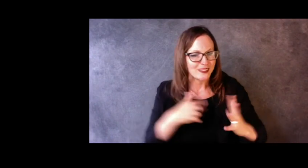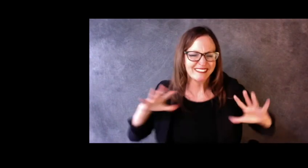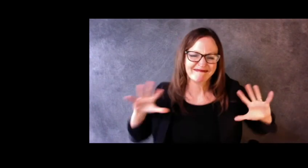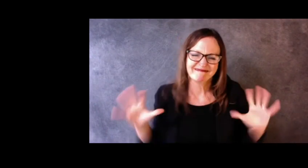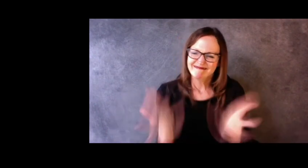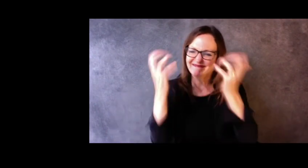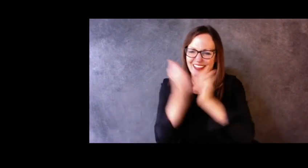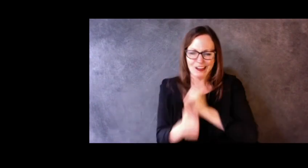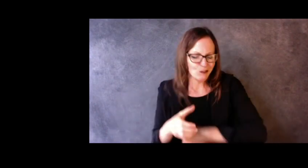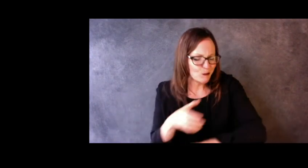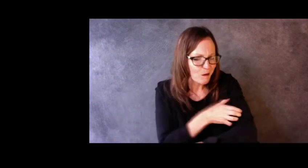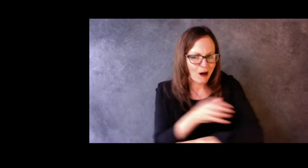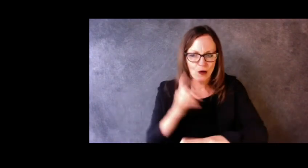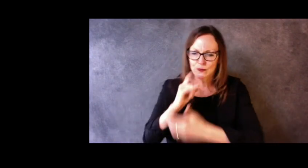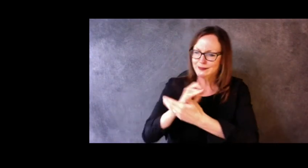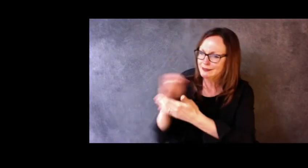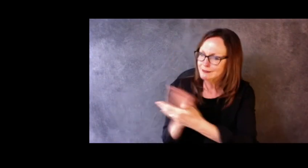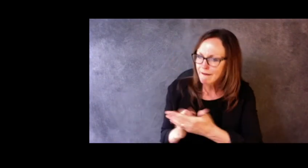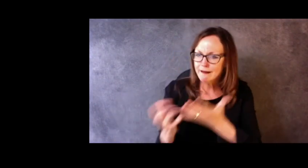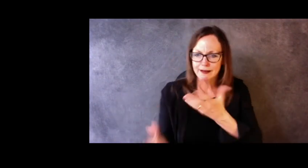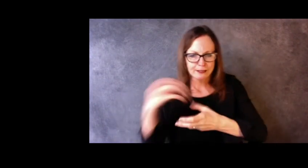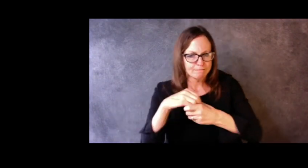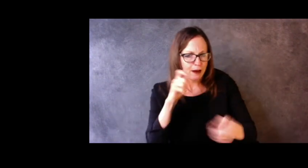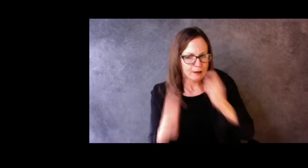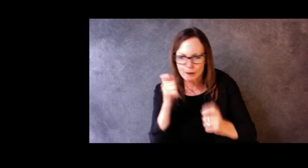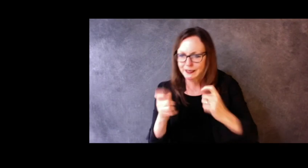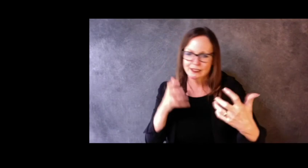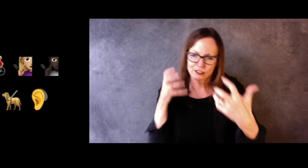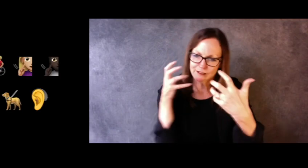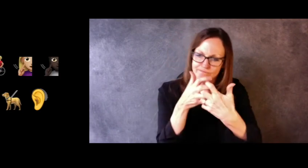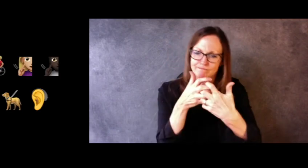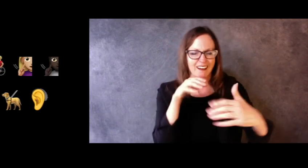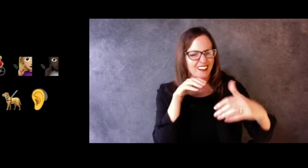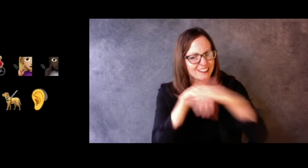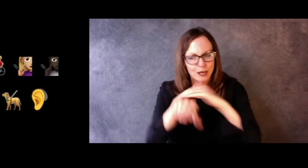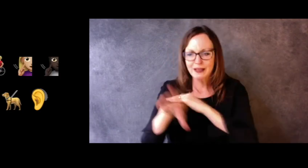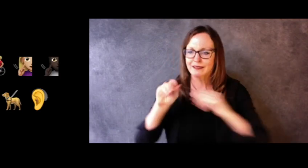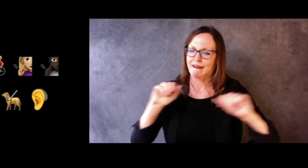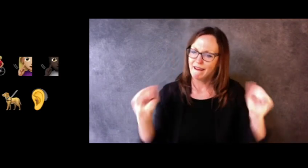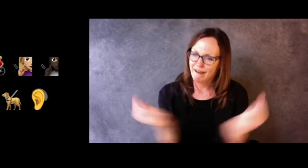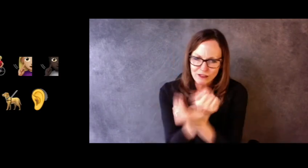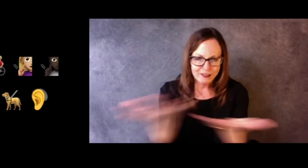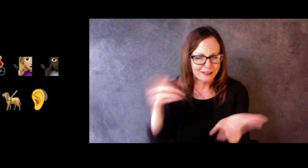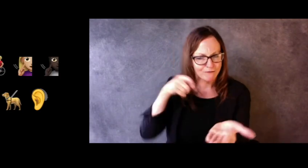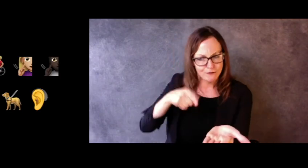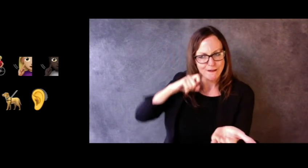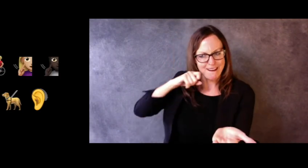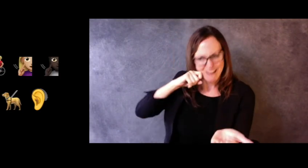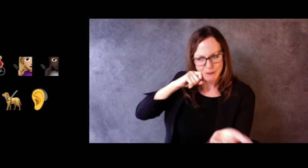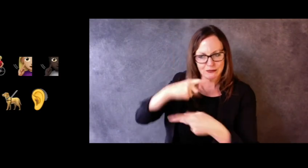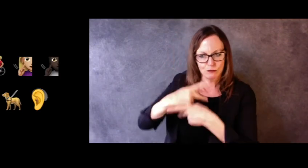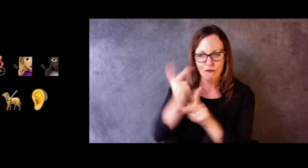stop with just our products. It's about infusing accessibility in everything we do. For example, we know that